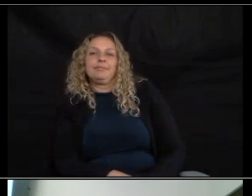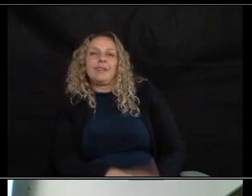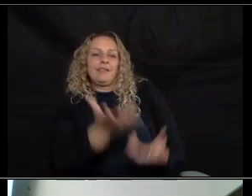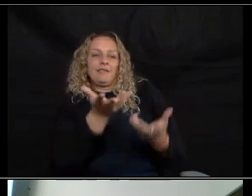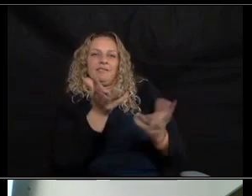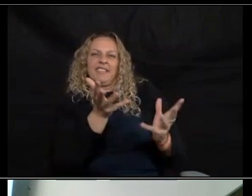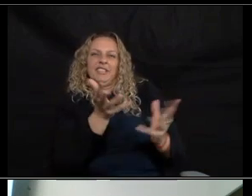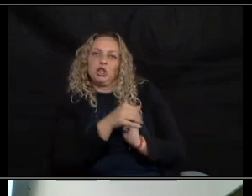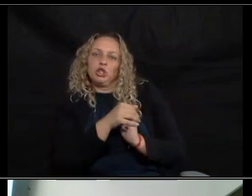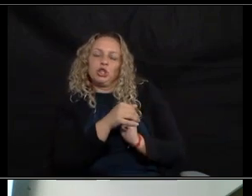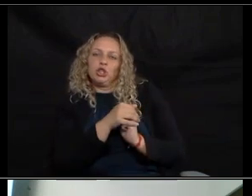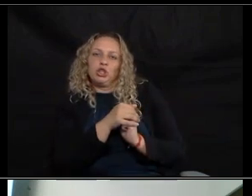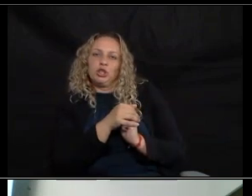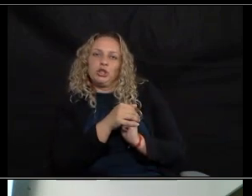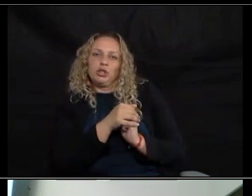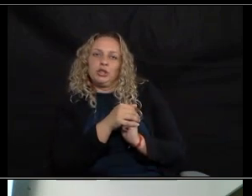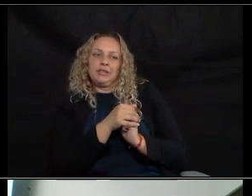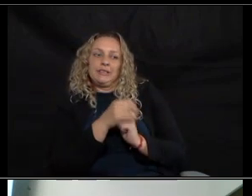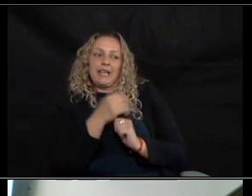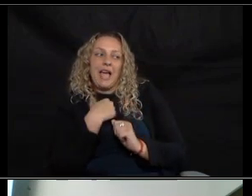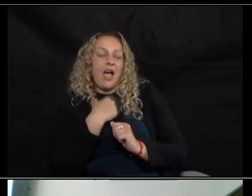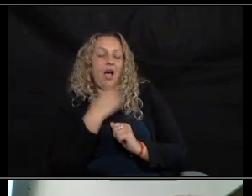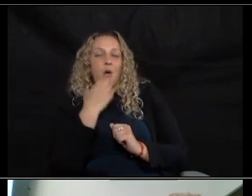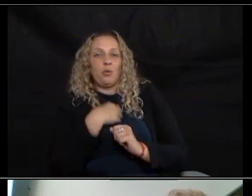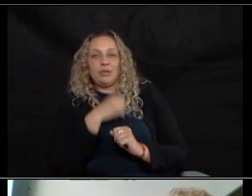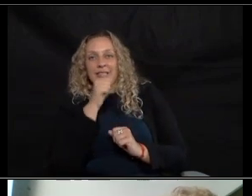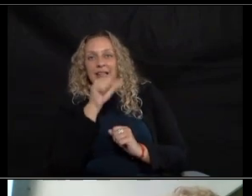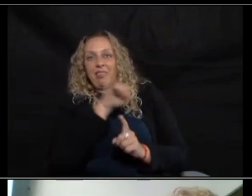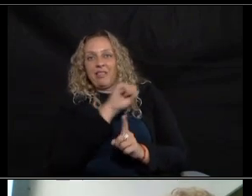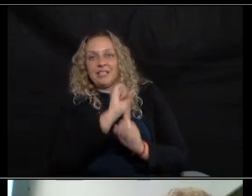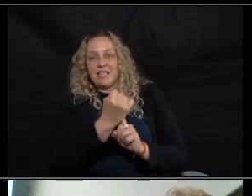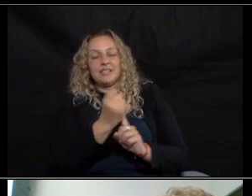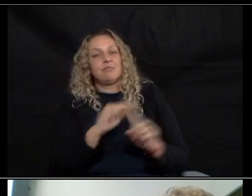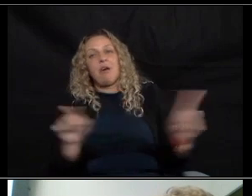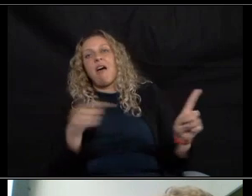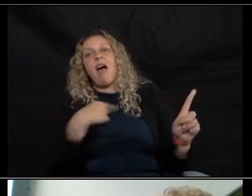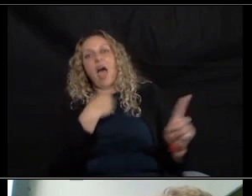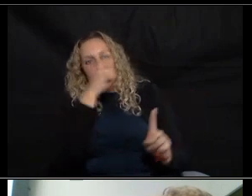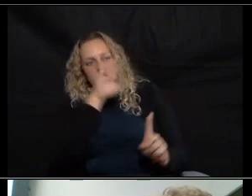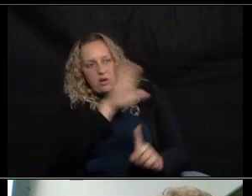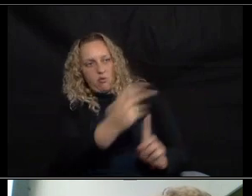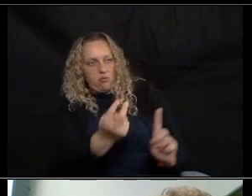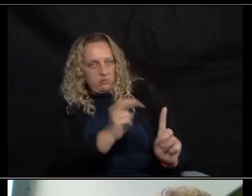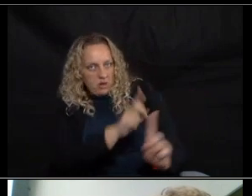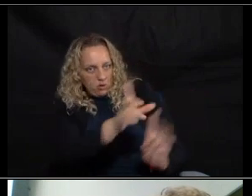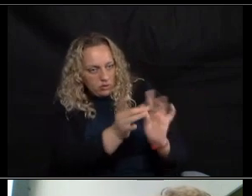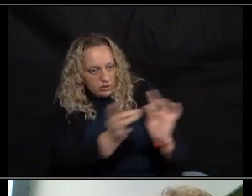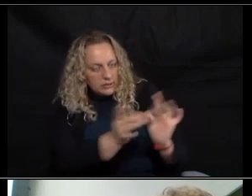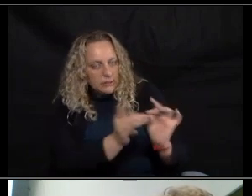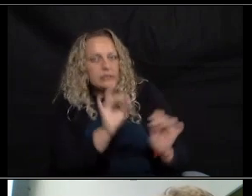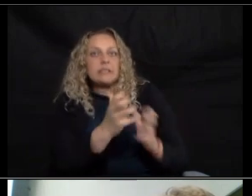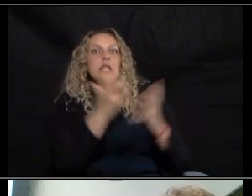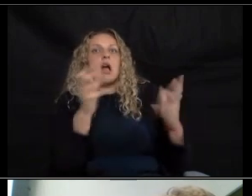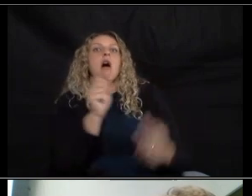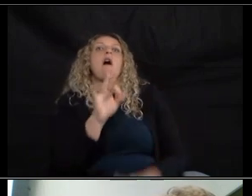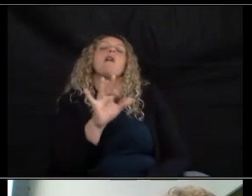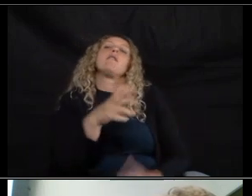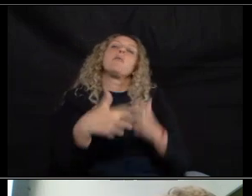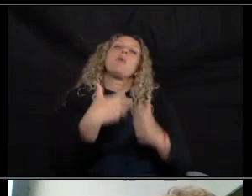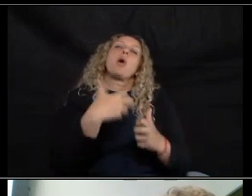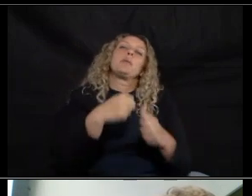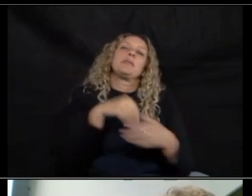line. And I wish this wasn't the case. And you know, I understand what he's saying, that there's a lot of